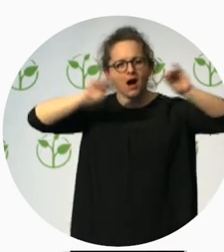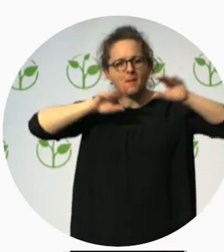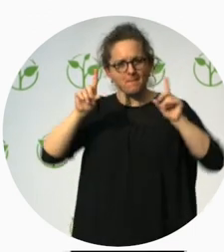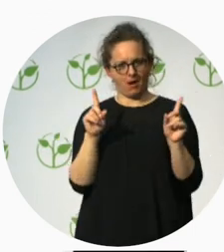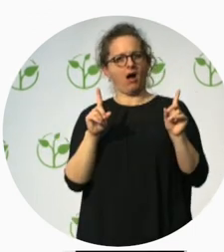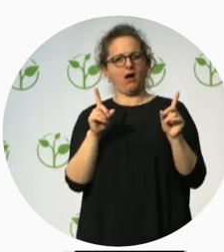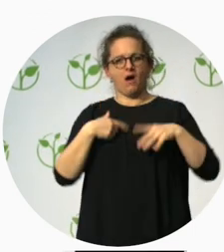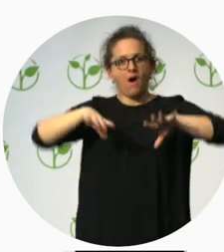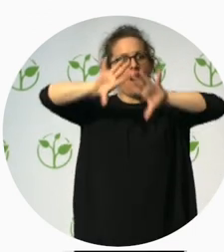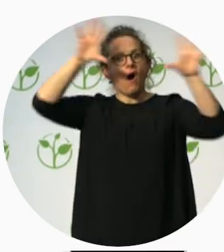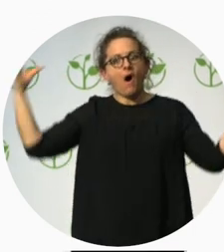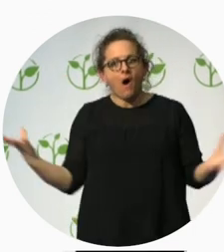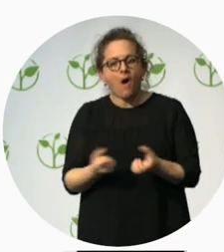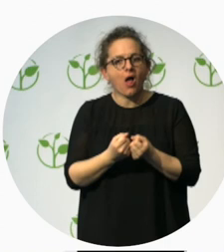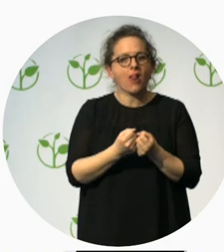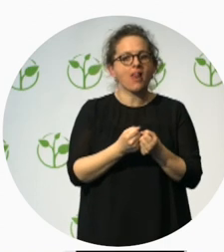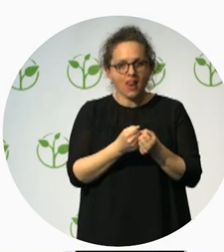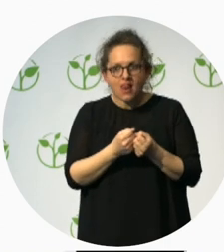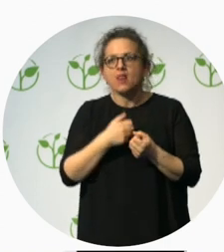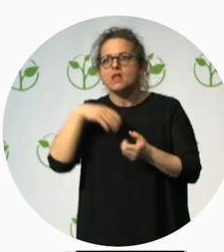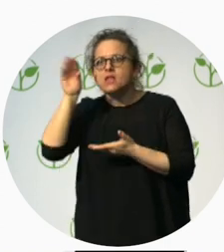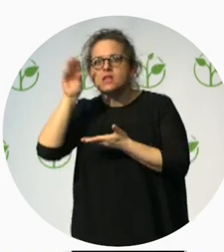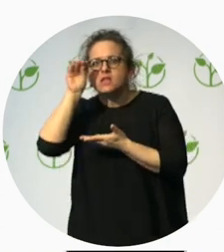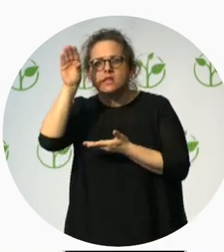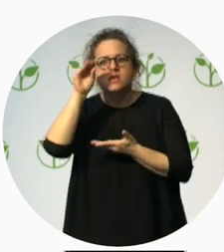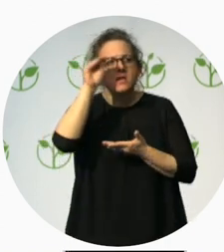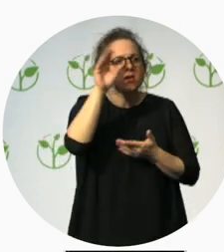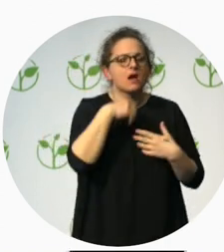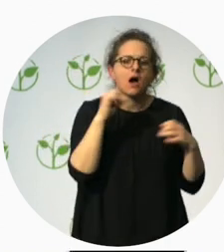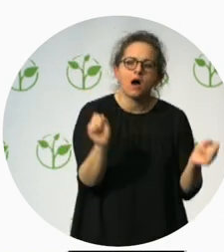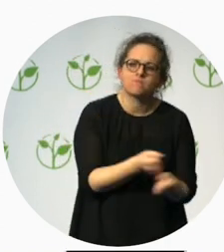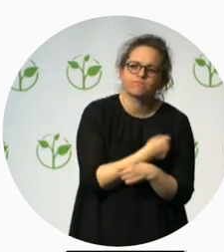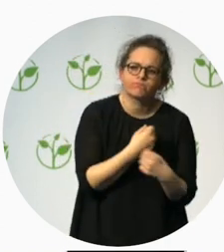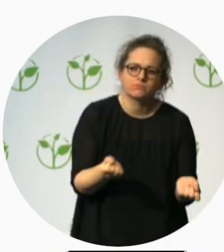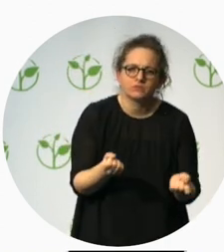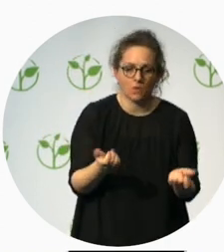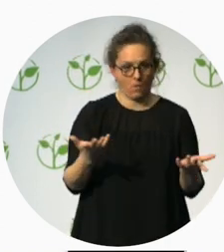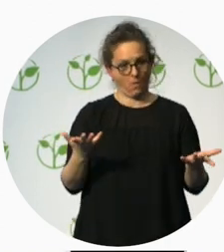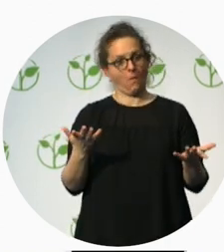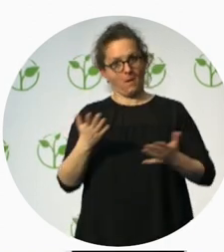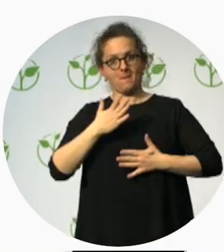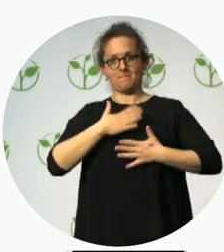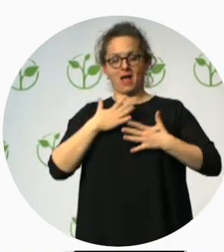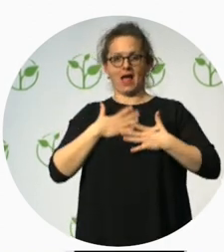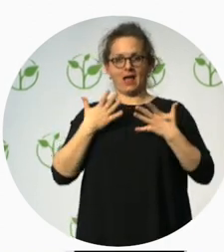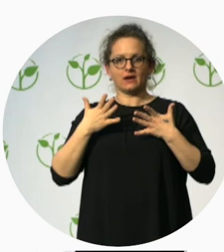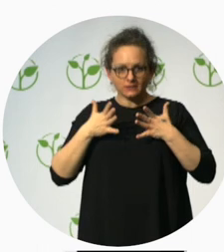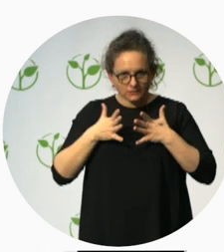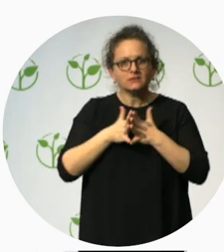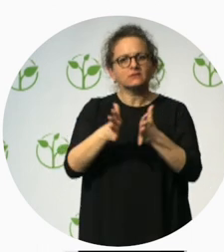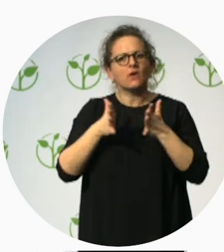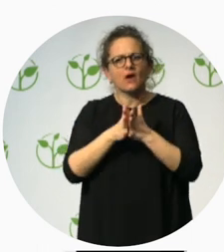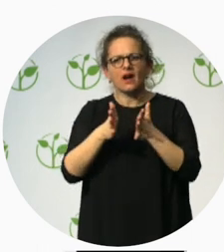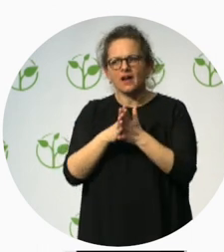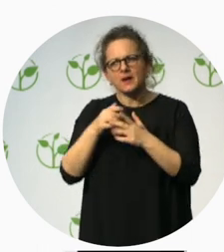you. My story is a story that's repeated in many parts of the world, which